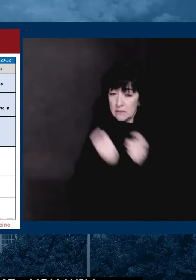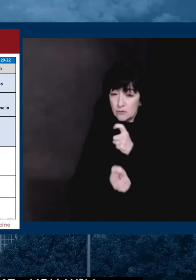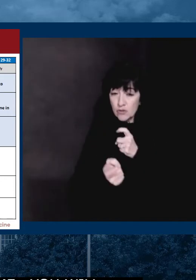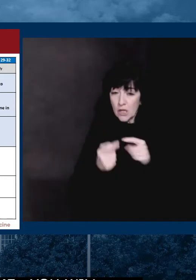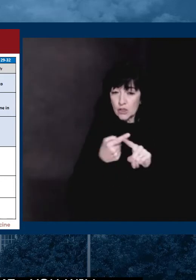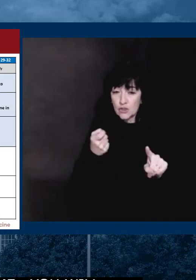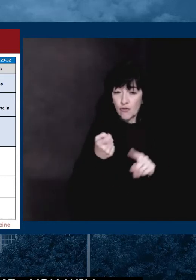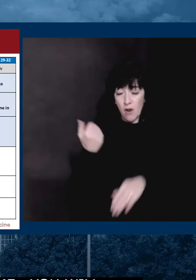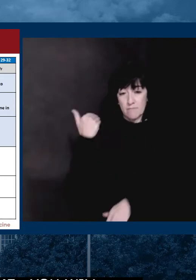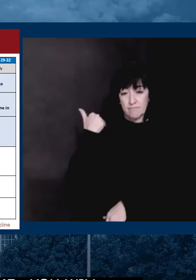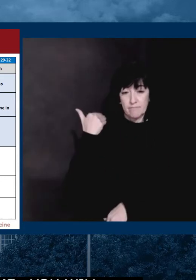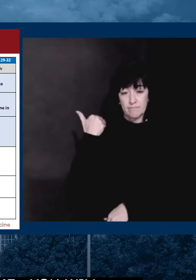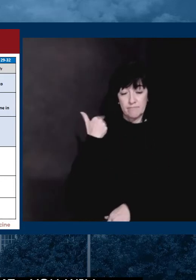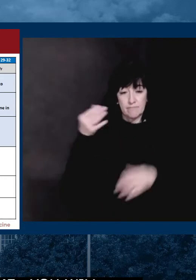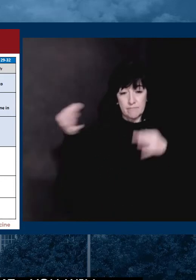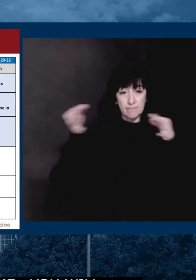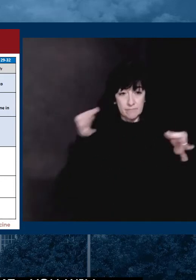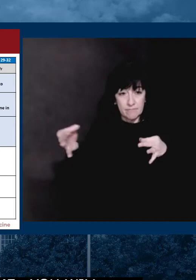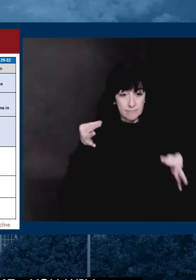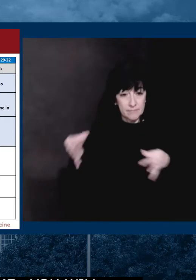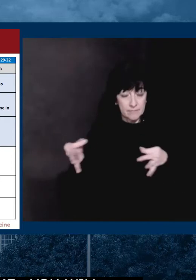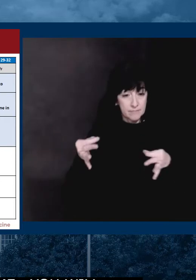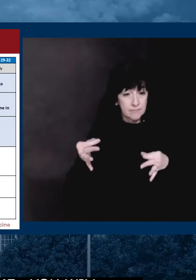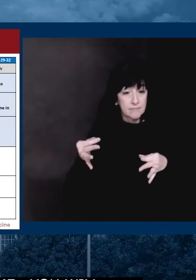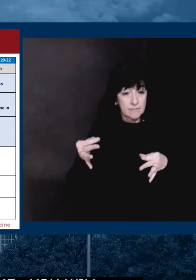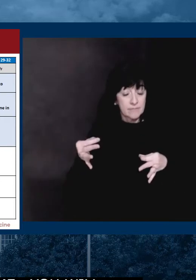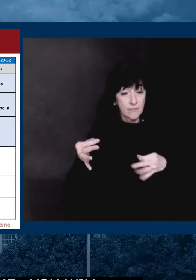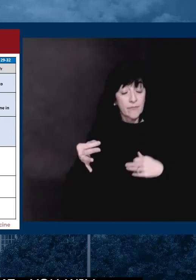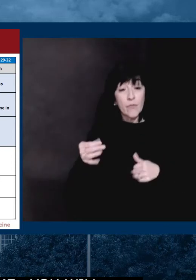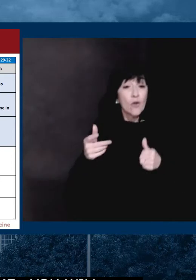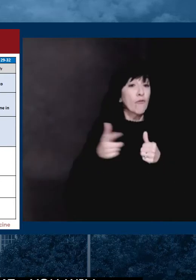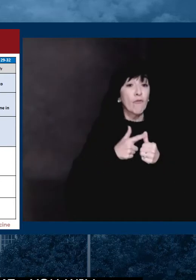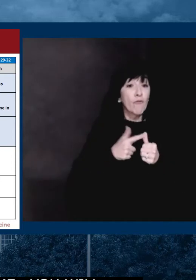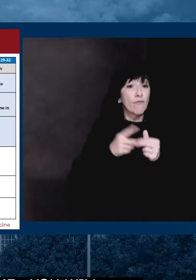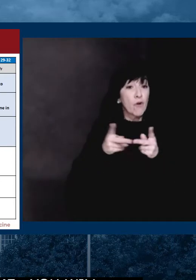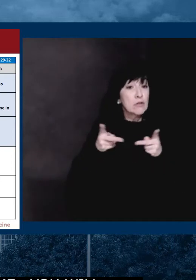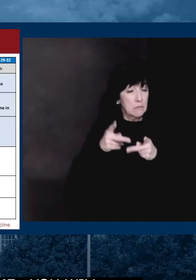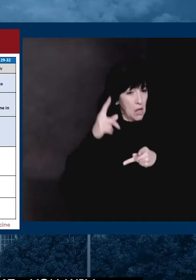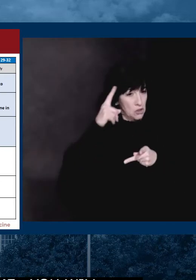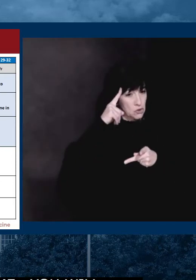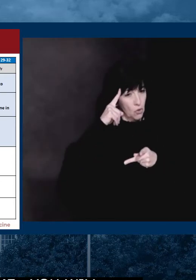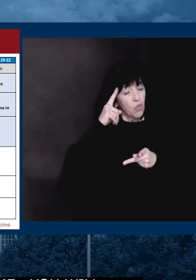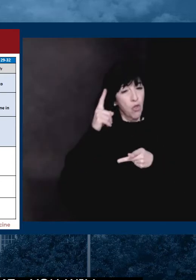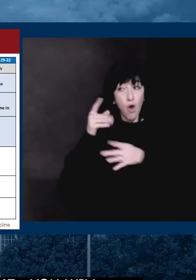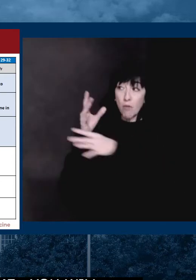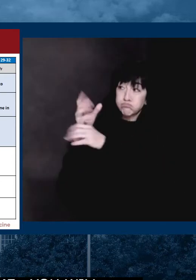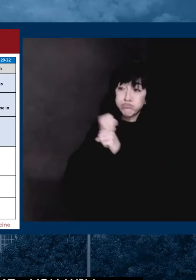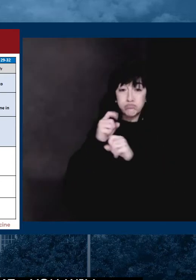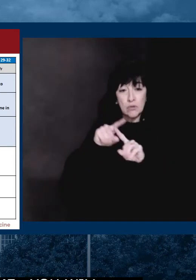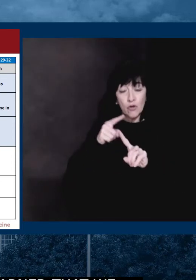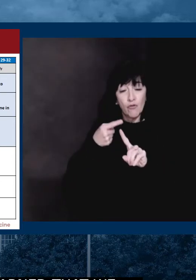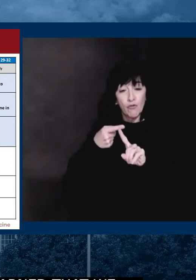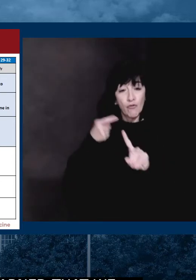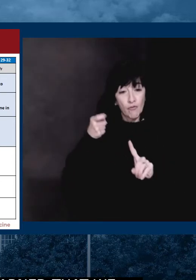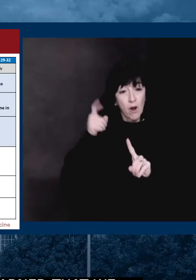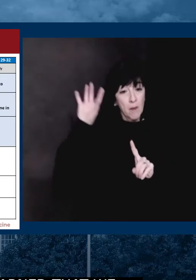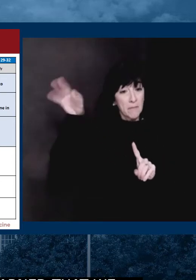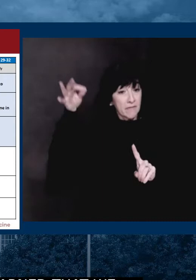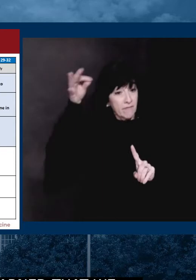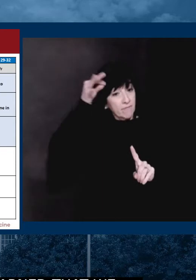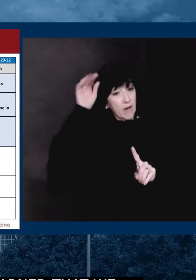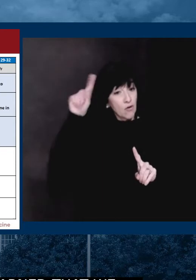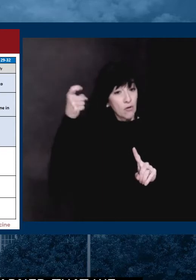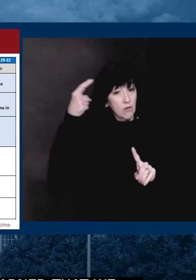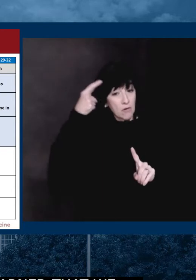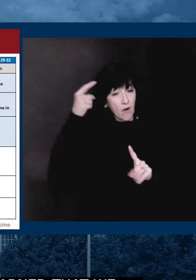bit less vaccine from the federal government than we had thought. And so we are, of course, in the midst of